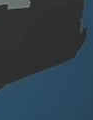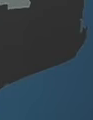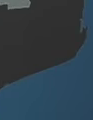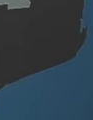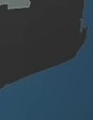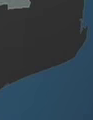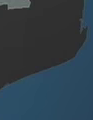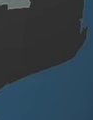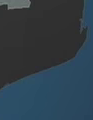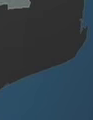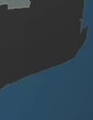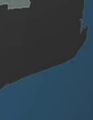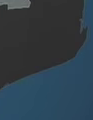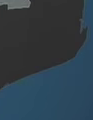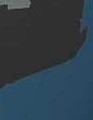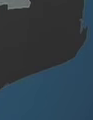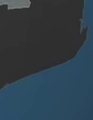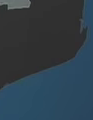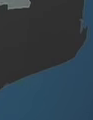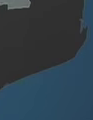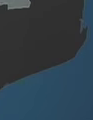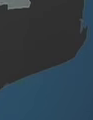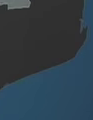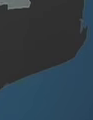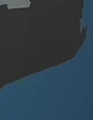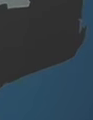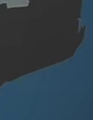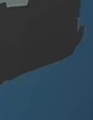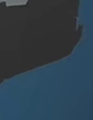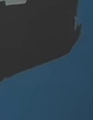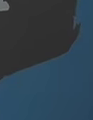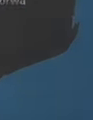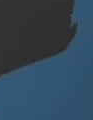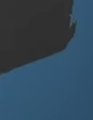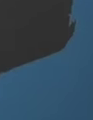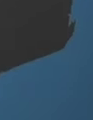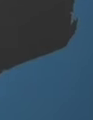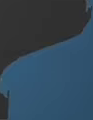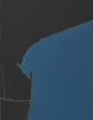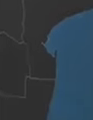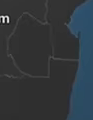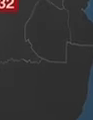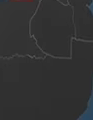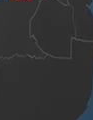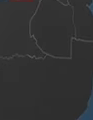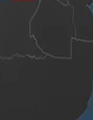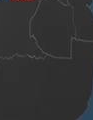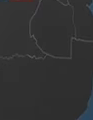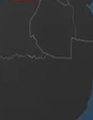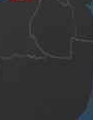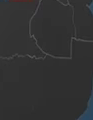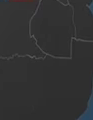through to Zanine and Toya and Doe, both of the warm afternoon. Then thundershowers are expected over the central and southwestern part of